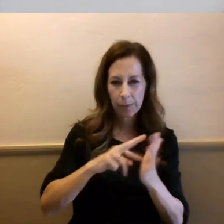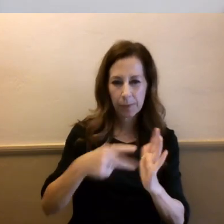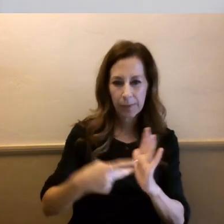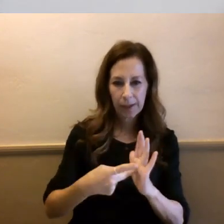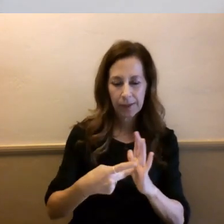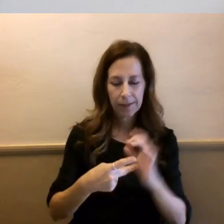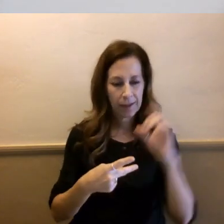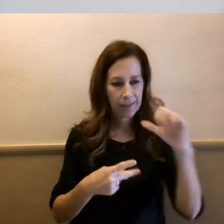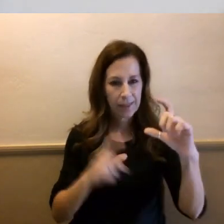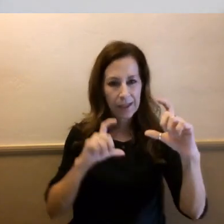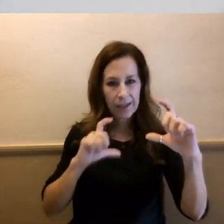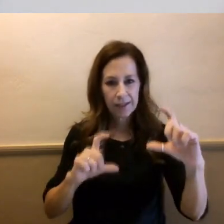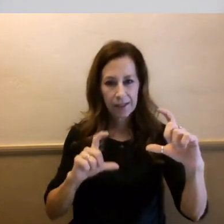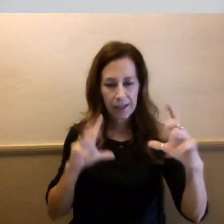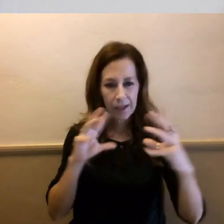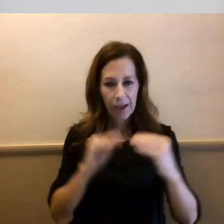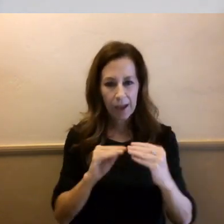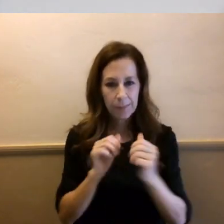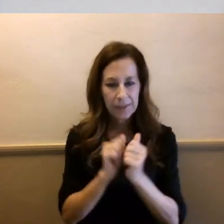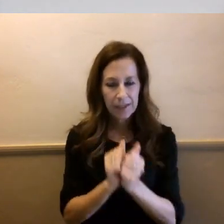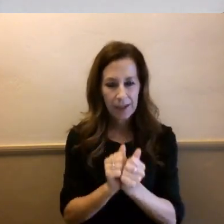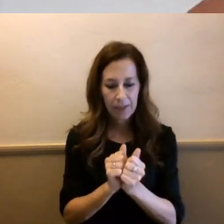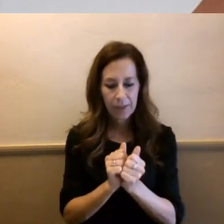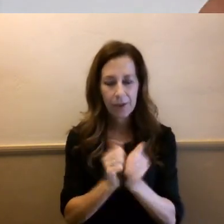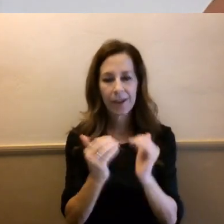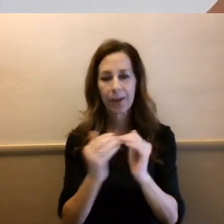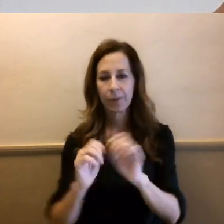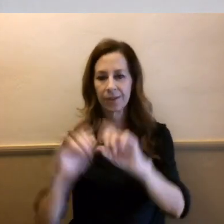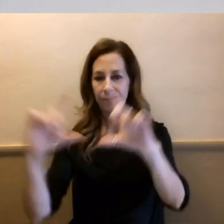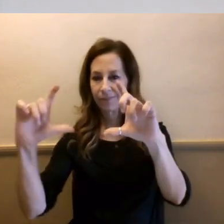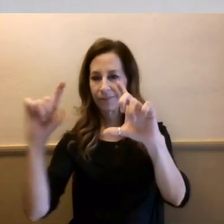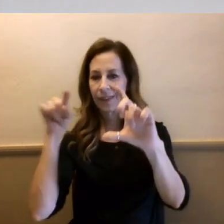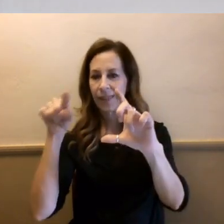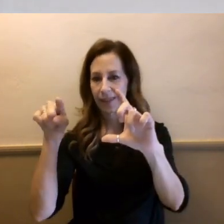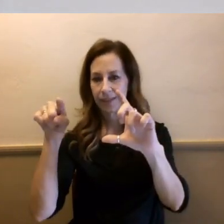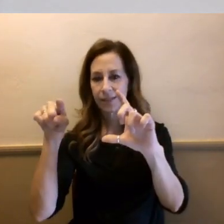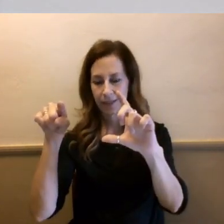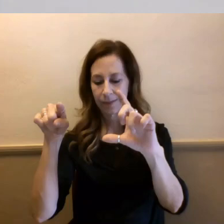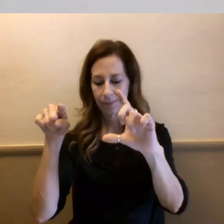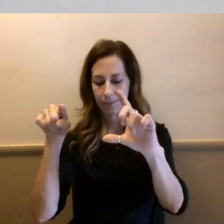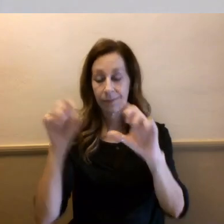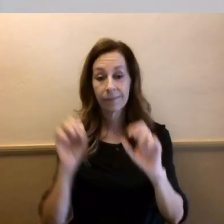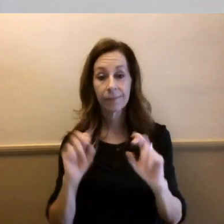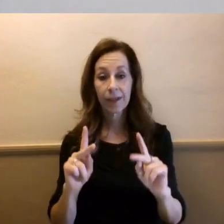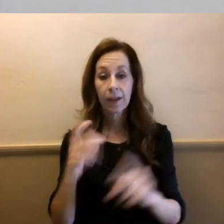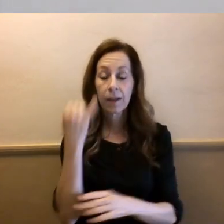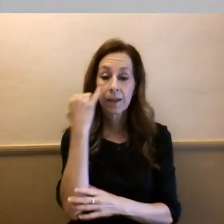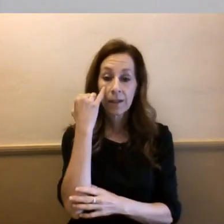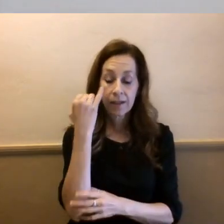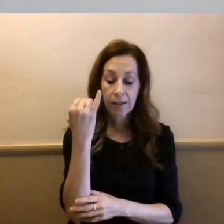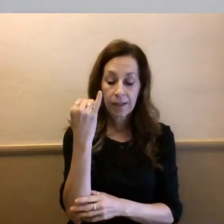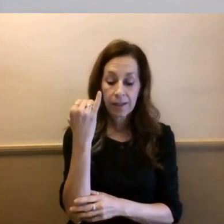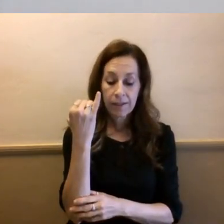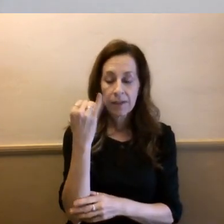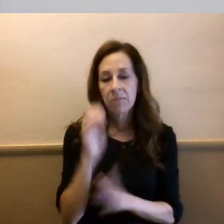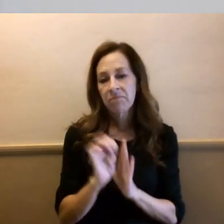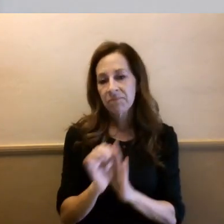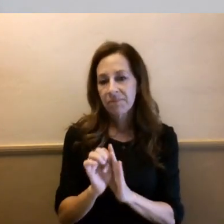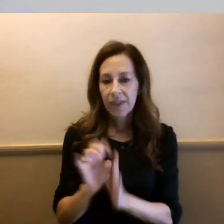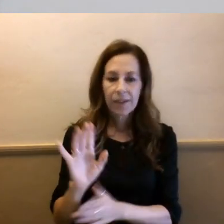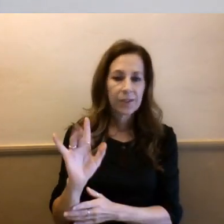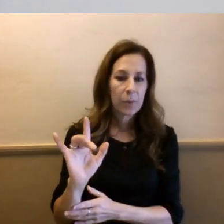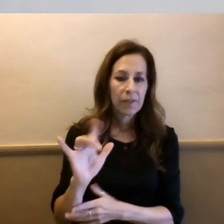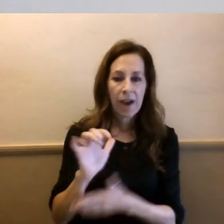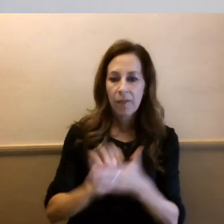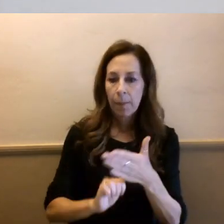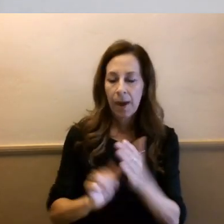of it, the sum of the two smaller squares can add up to make this one. All right, and if I were to say